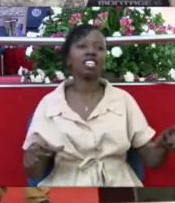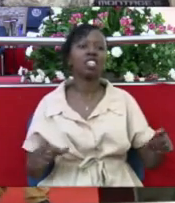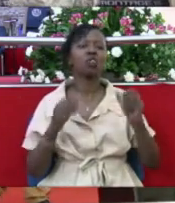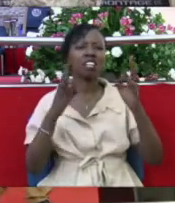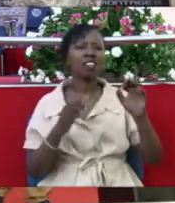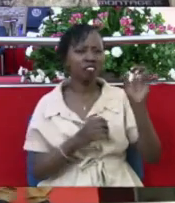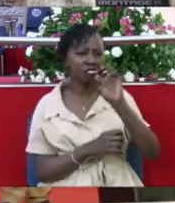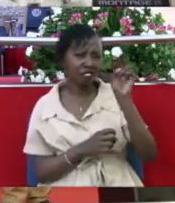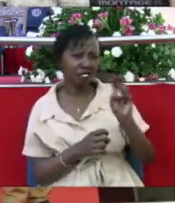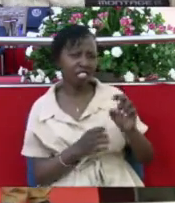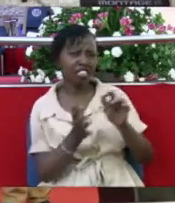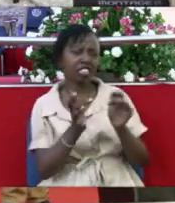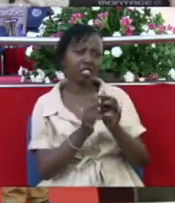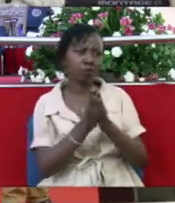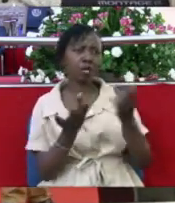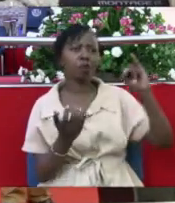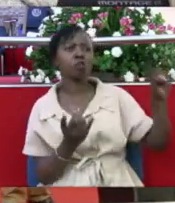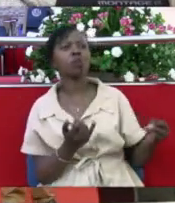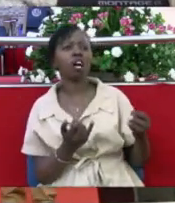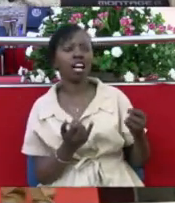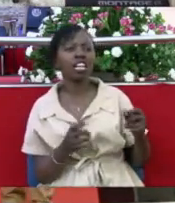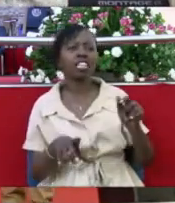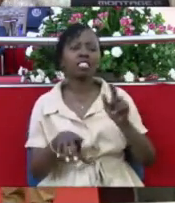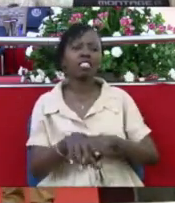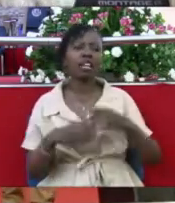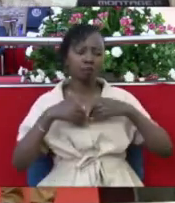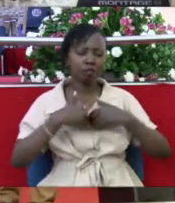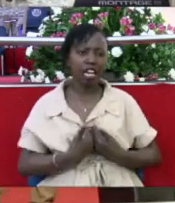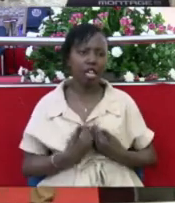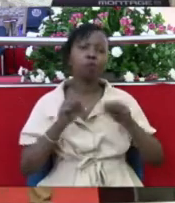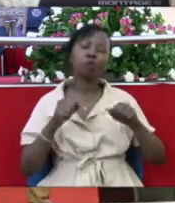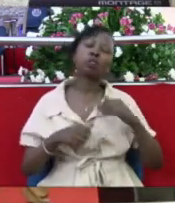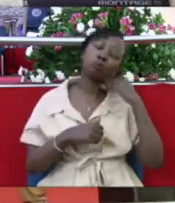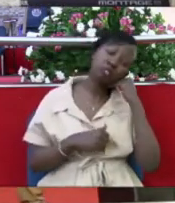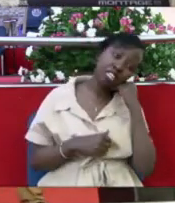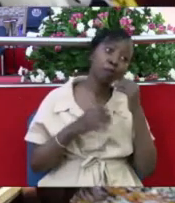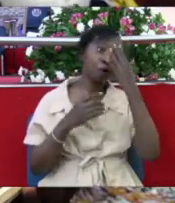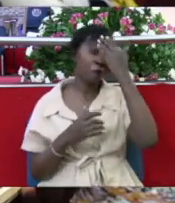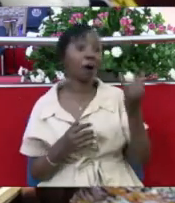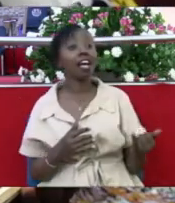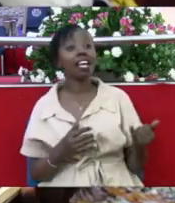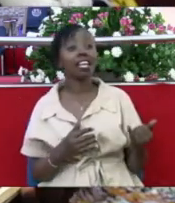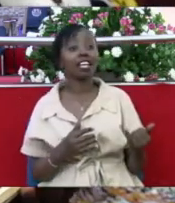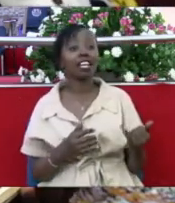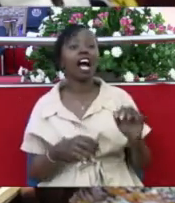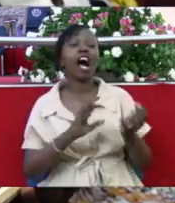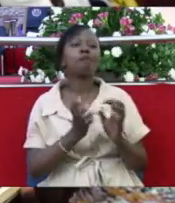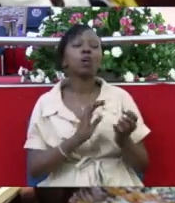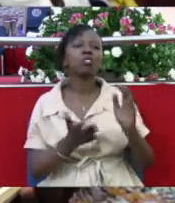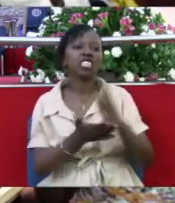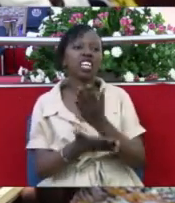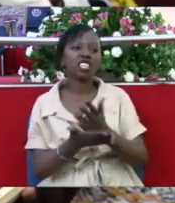kama umechoka basi. Kwa sababu ni kugawanyisha mashamba. Pengine ni maploti zinagawanywa. Joshua is the man who leads Israel right into the promised